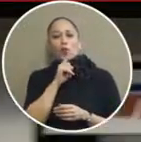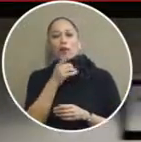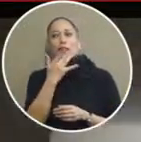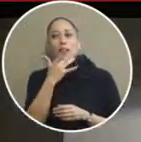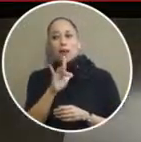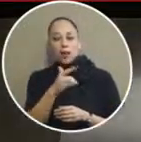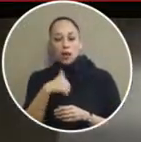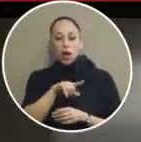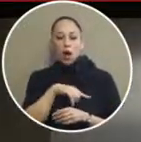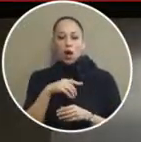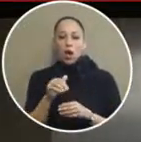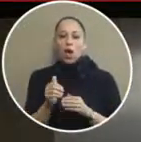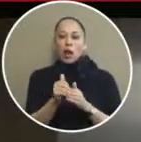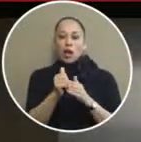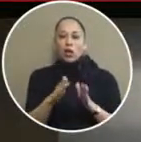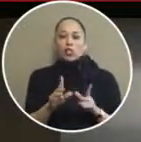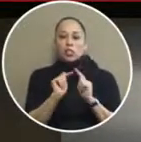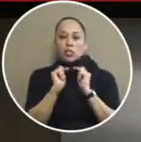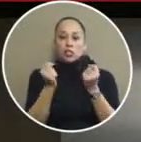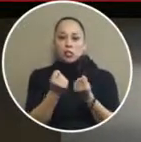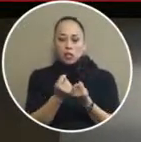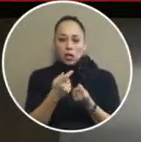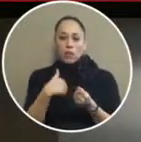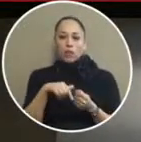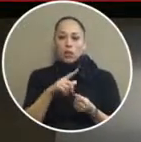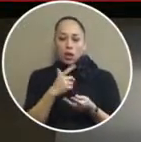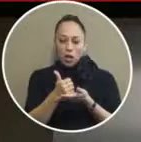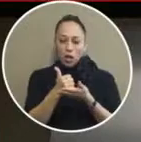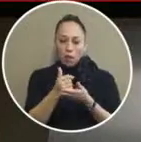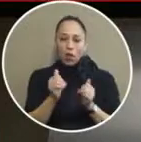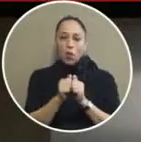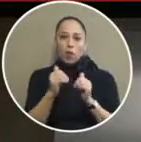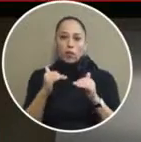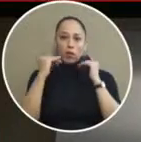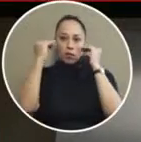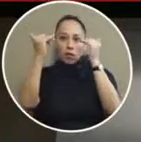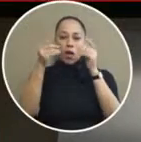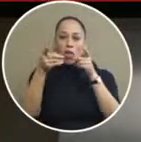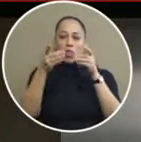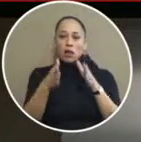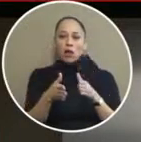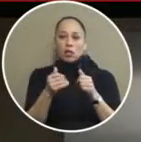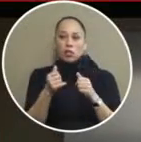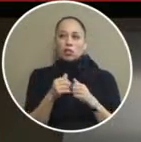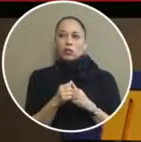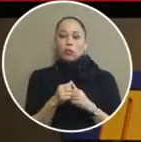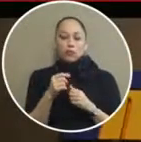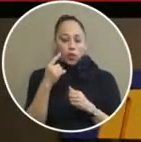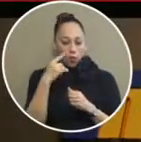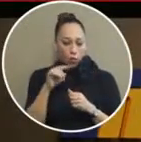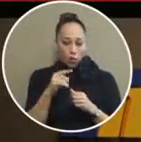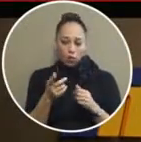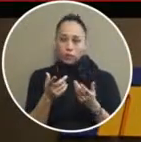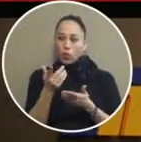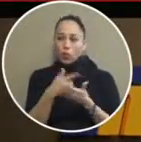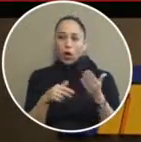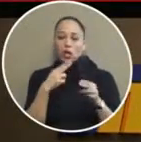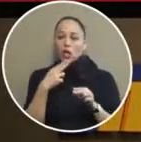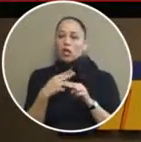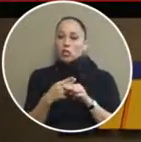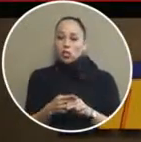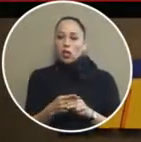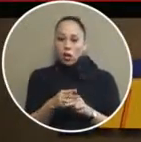that our leadership team and our executive team, our corporate headquarters, was ahead of everything. They put together what's called